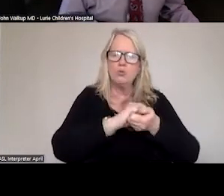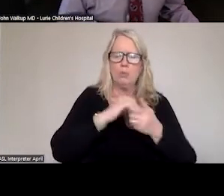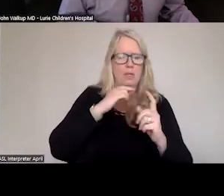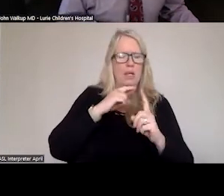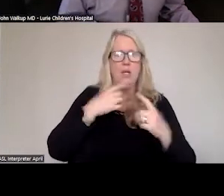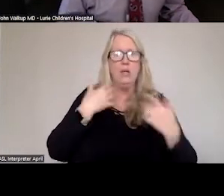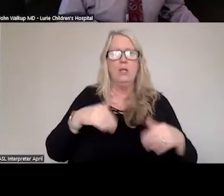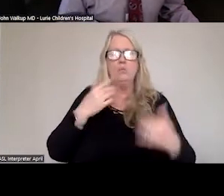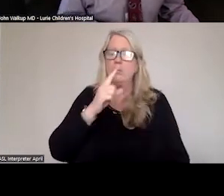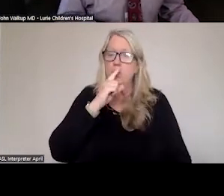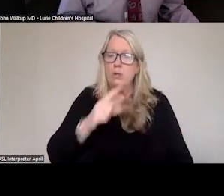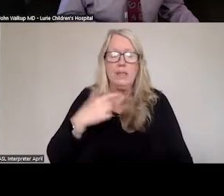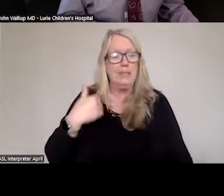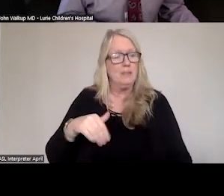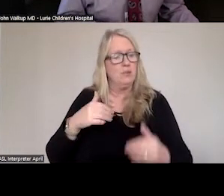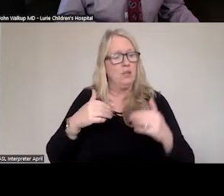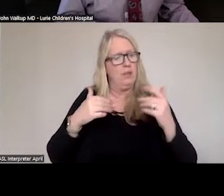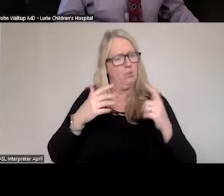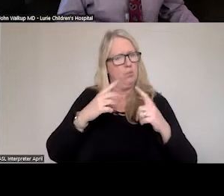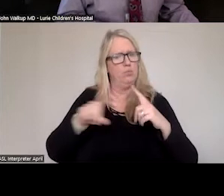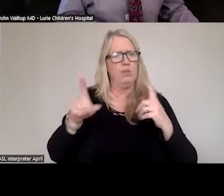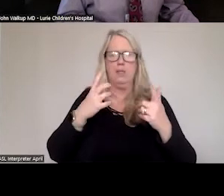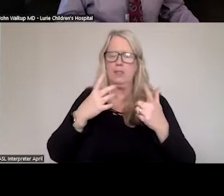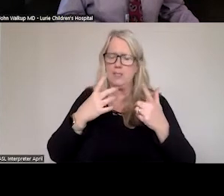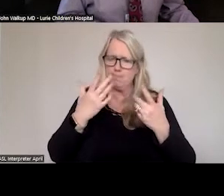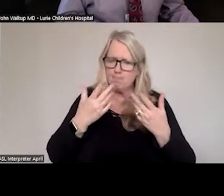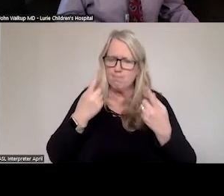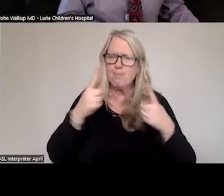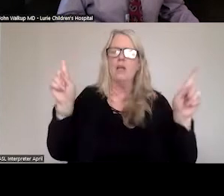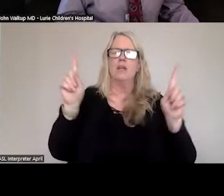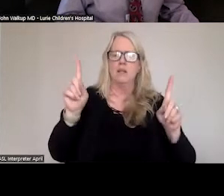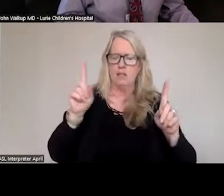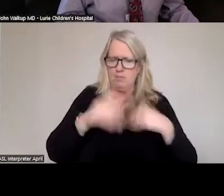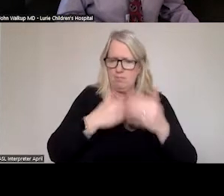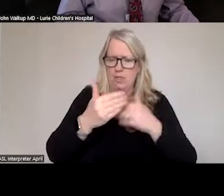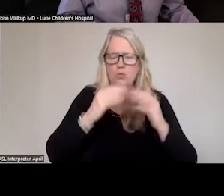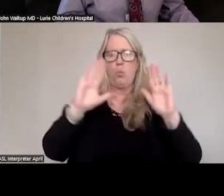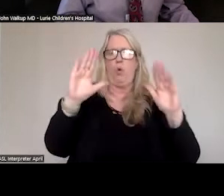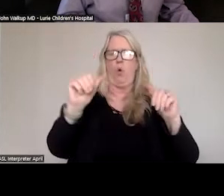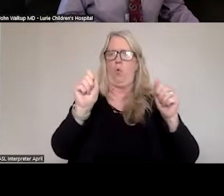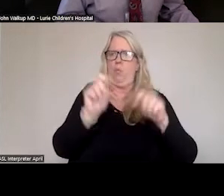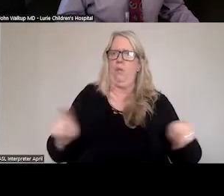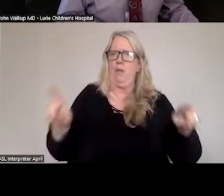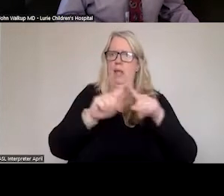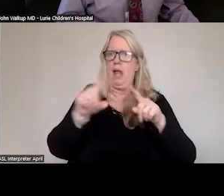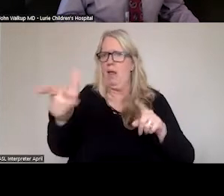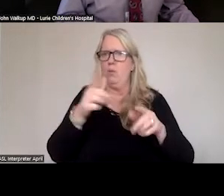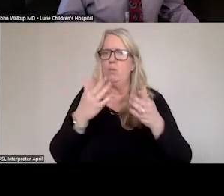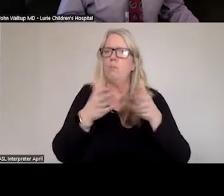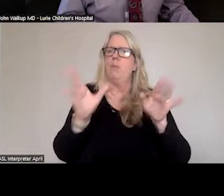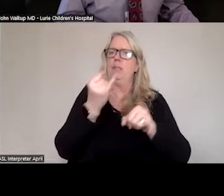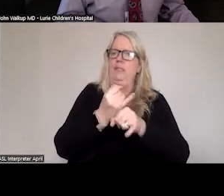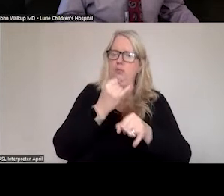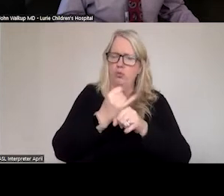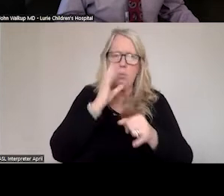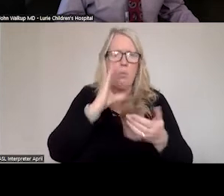is really kind of a breakthrough initiative that we hope that the public institutions can learn from and